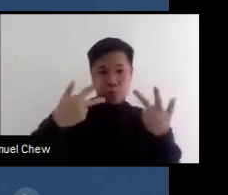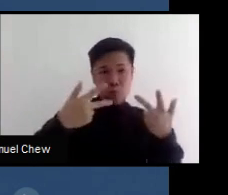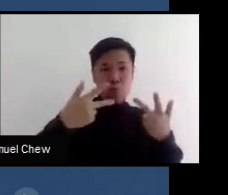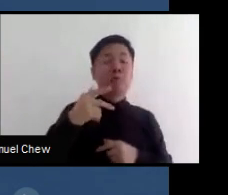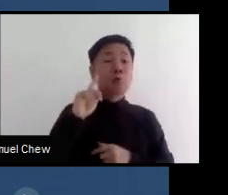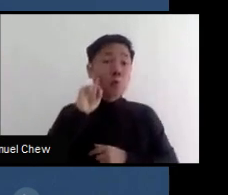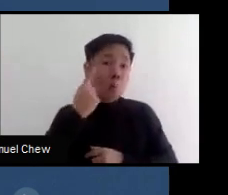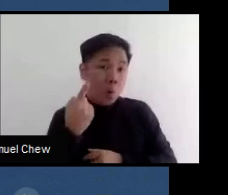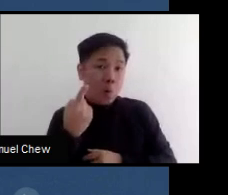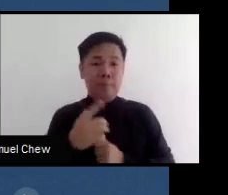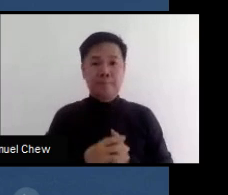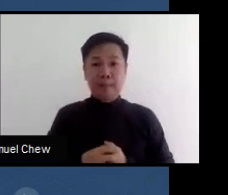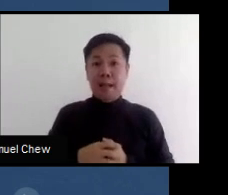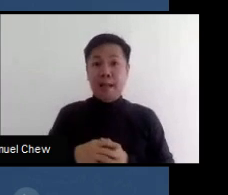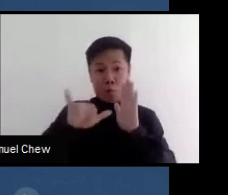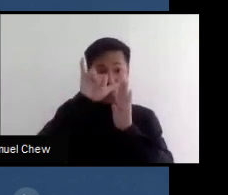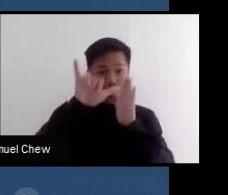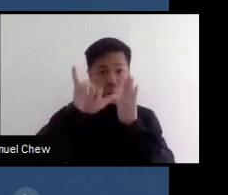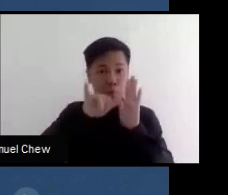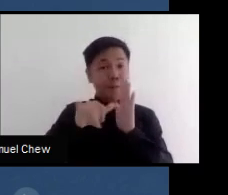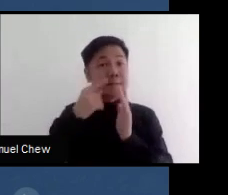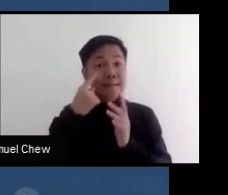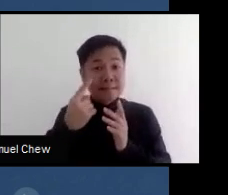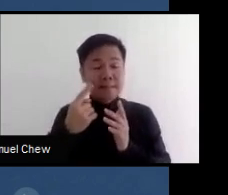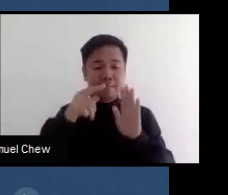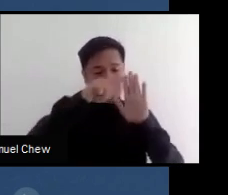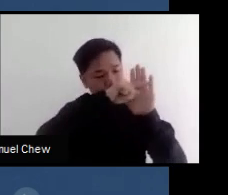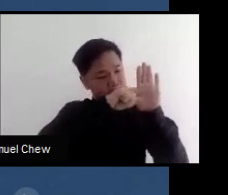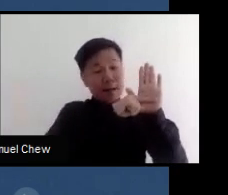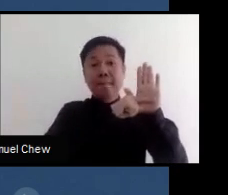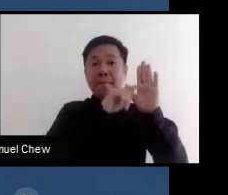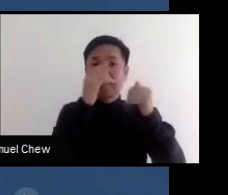YouTube to consider agenda item 5 on the